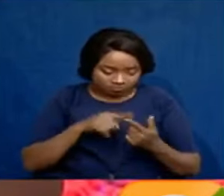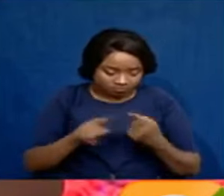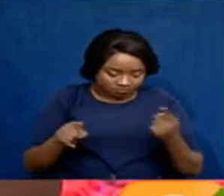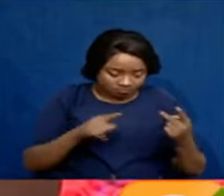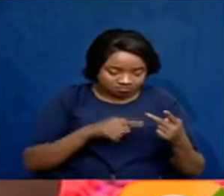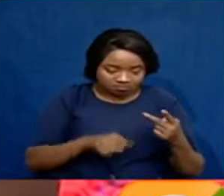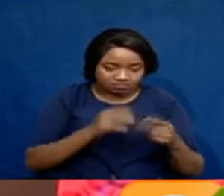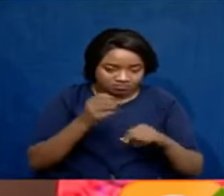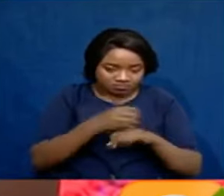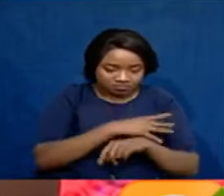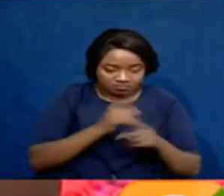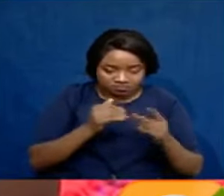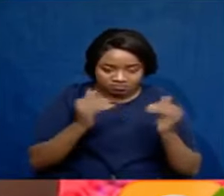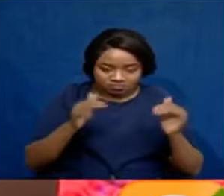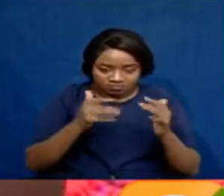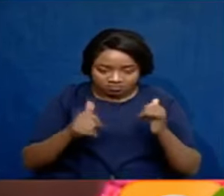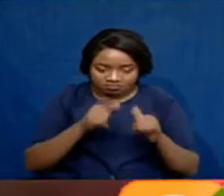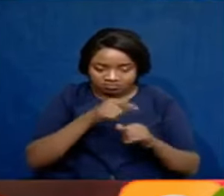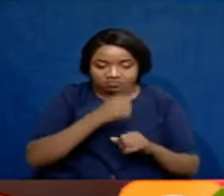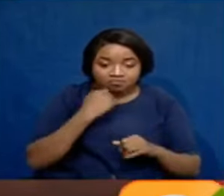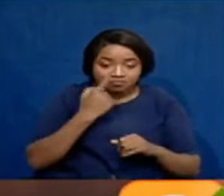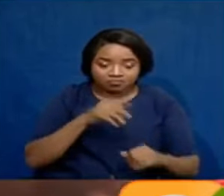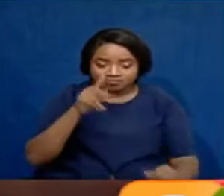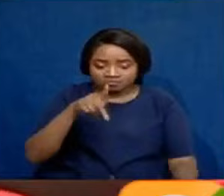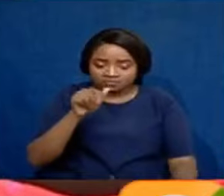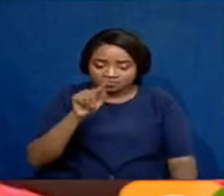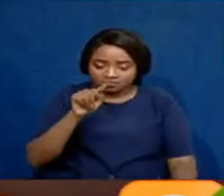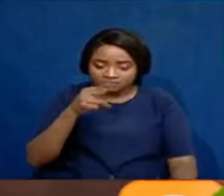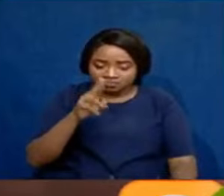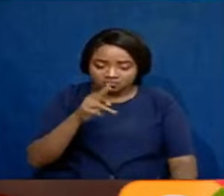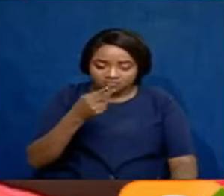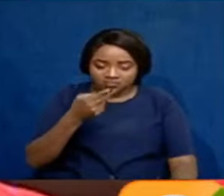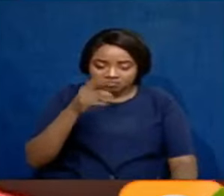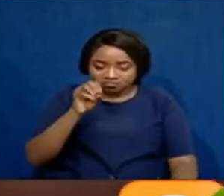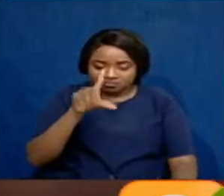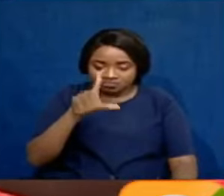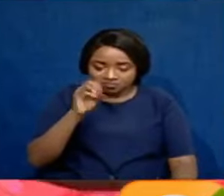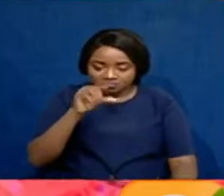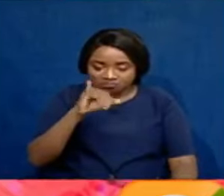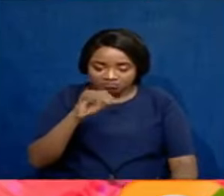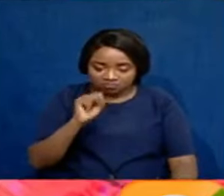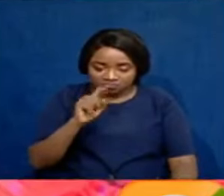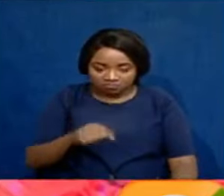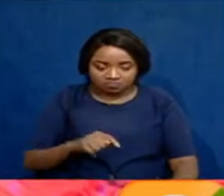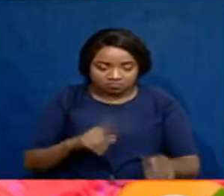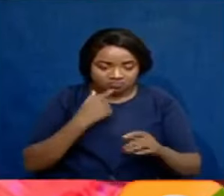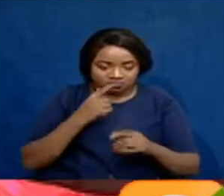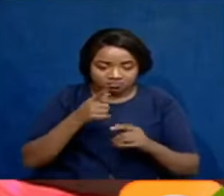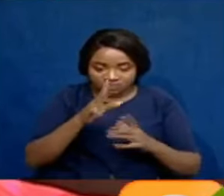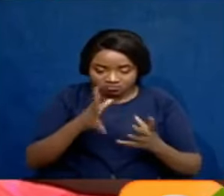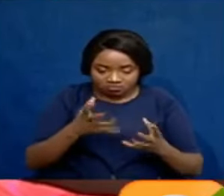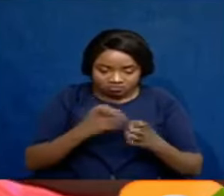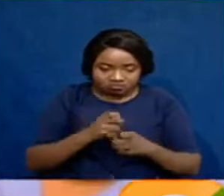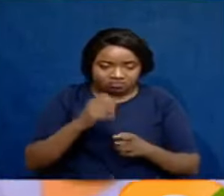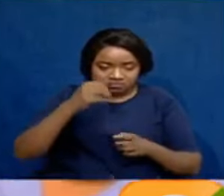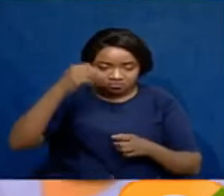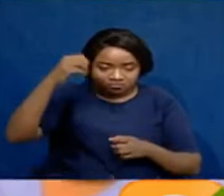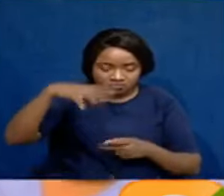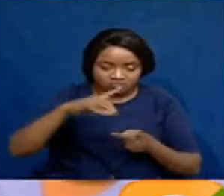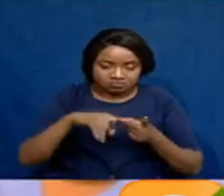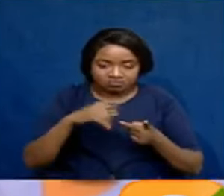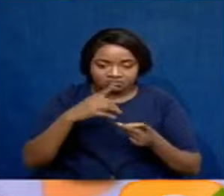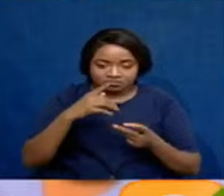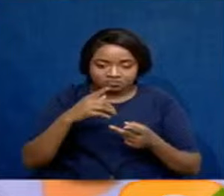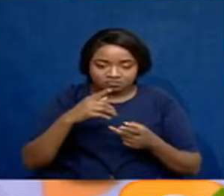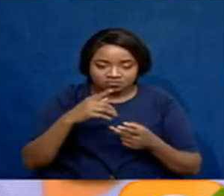grade. From there, we say we are going to do staging. We need a PET CT, we need a bone scan, we need a CT that requires further investigations. By